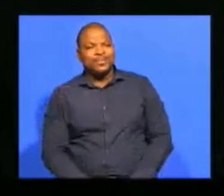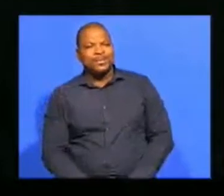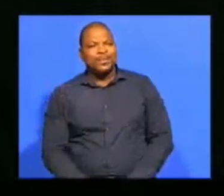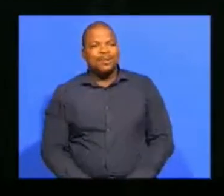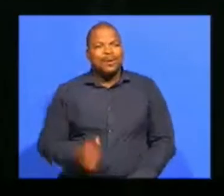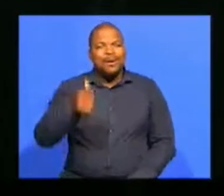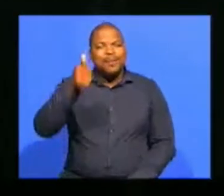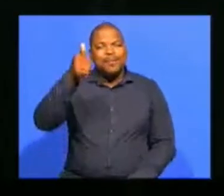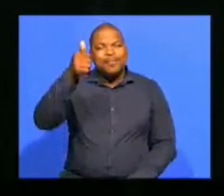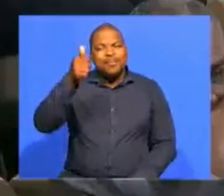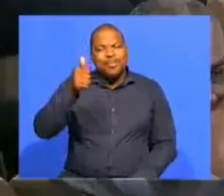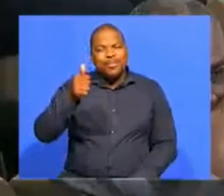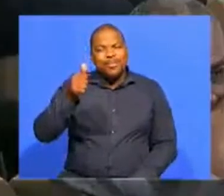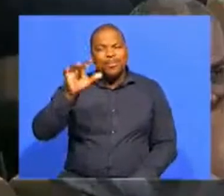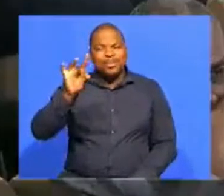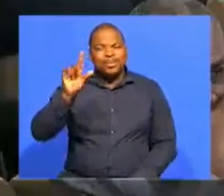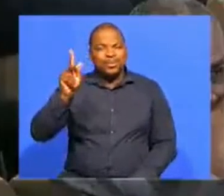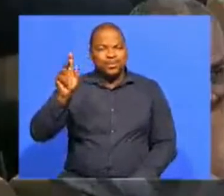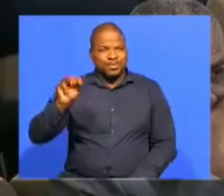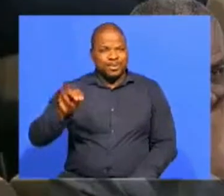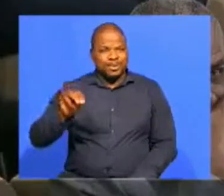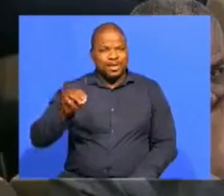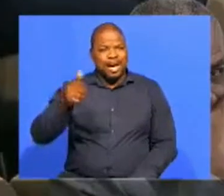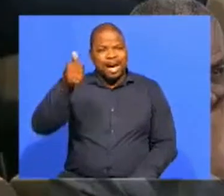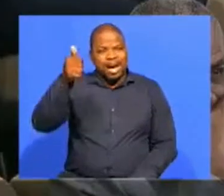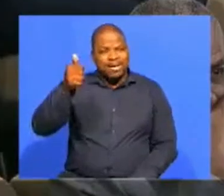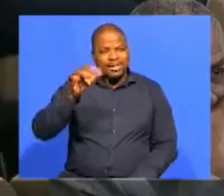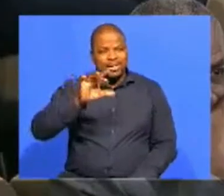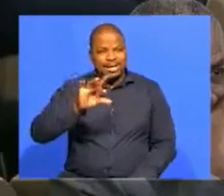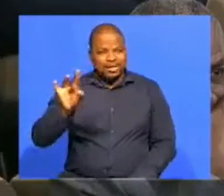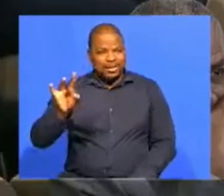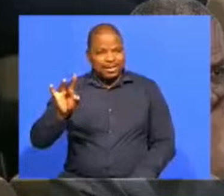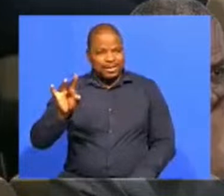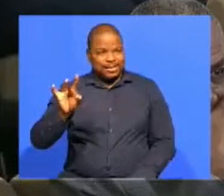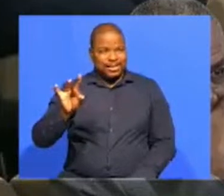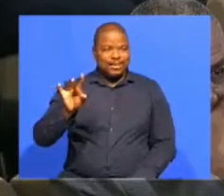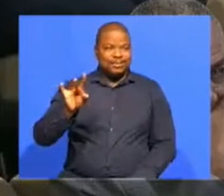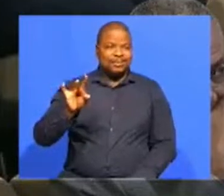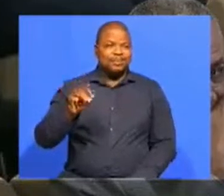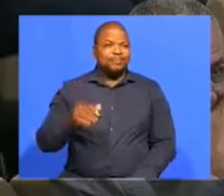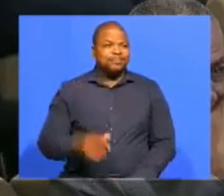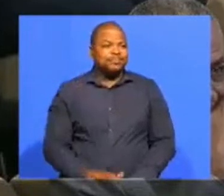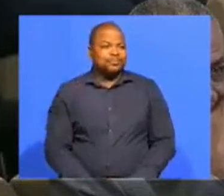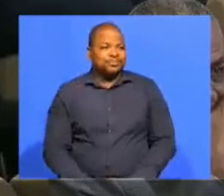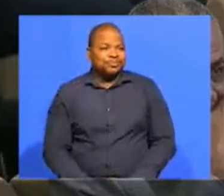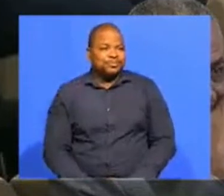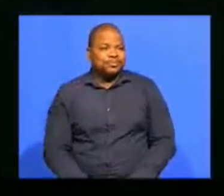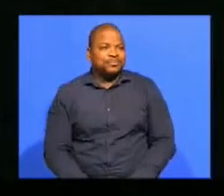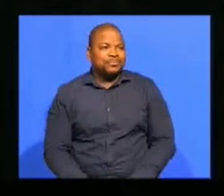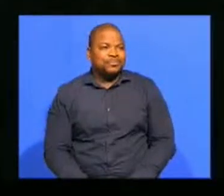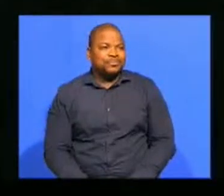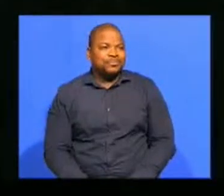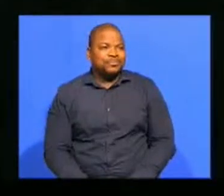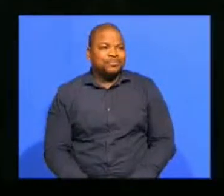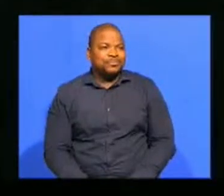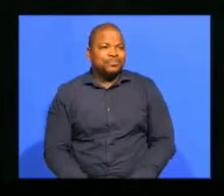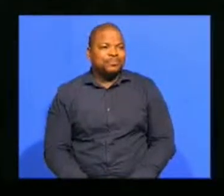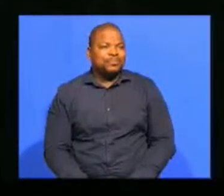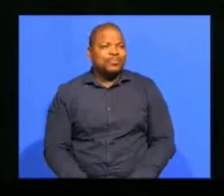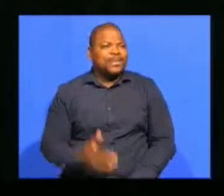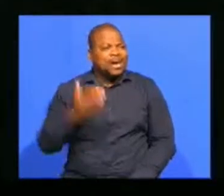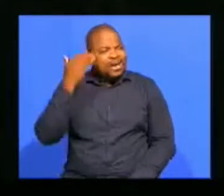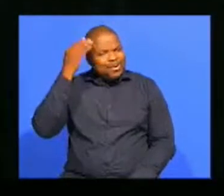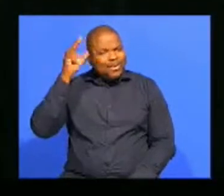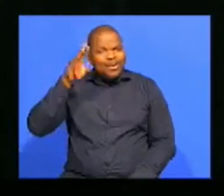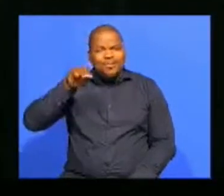108 kilometers? 180? It's about 80 kilometers. All right. Because I don't know what a